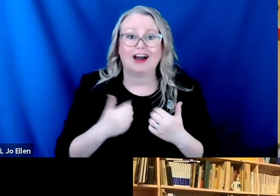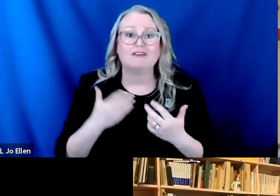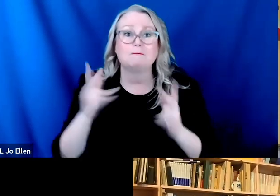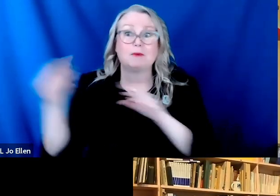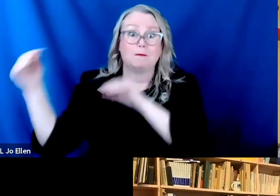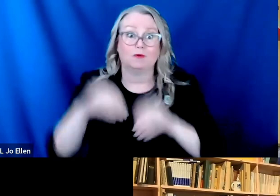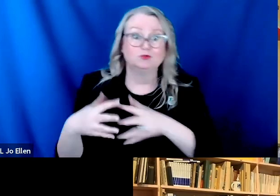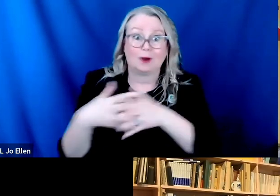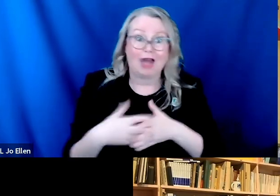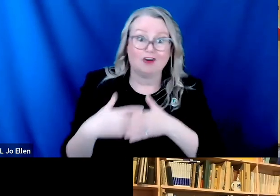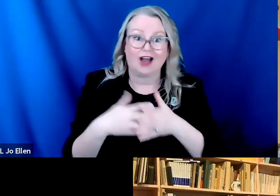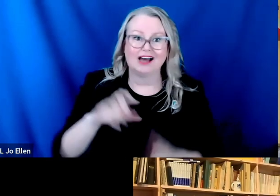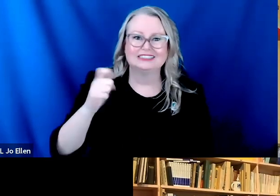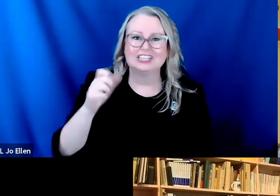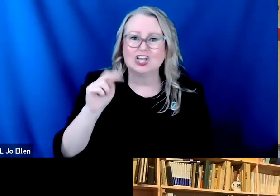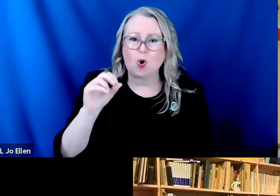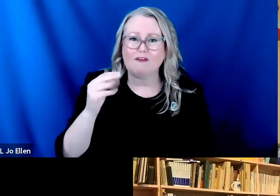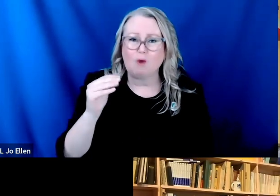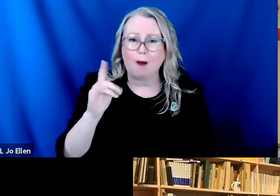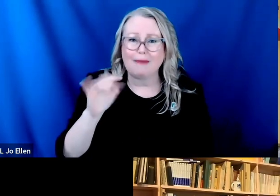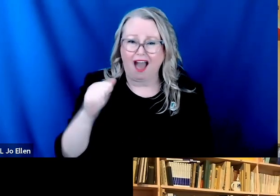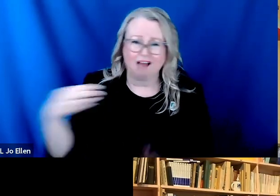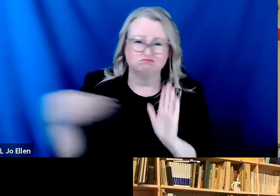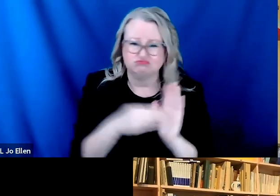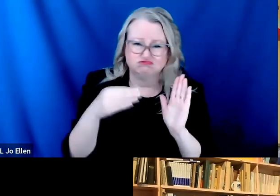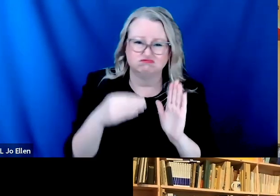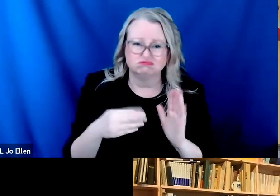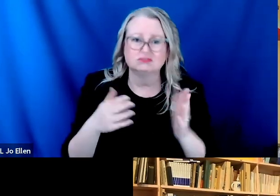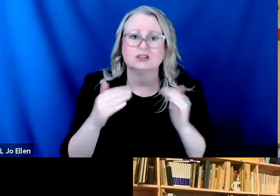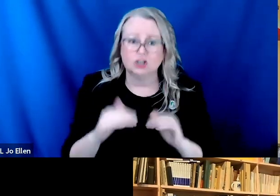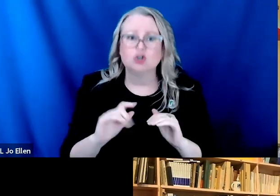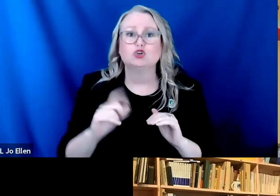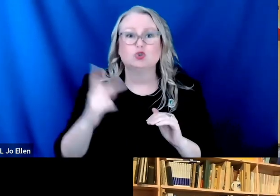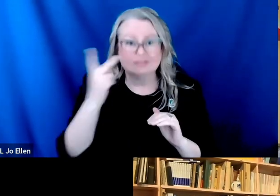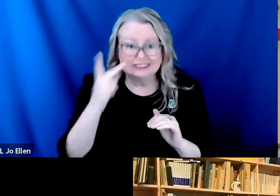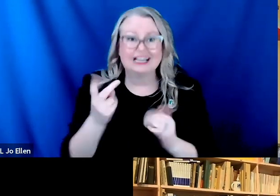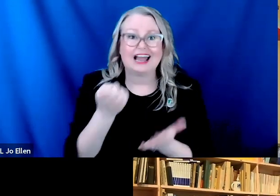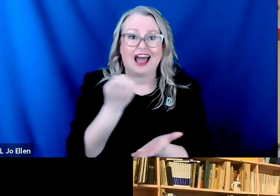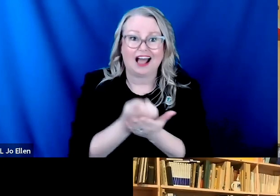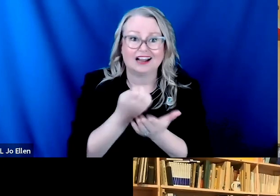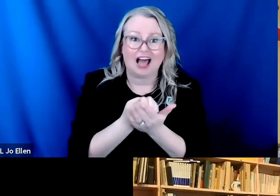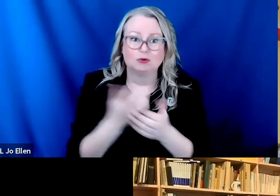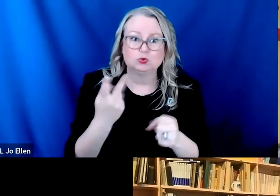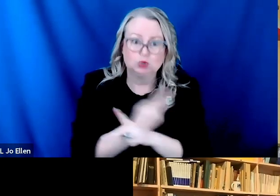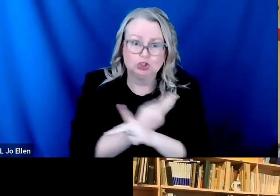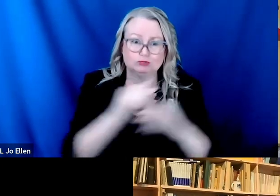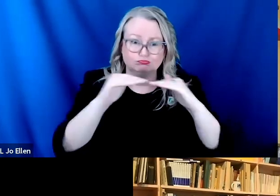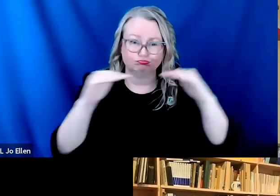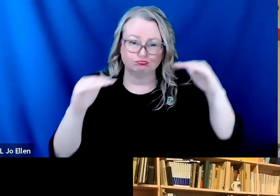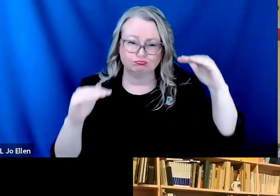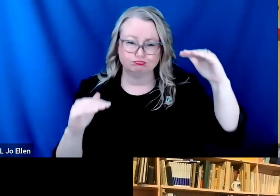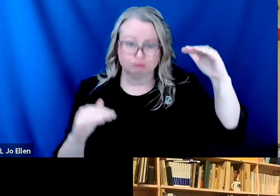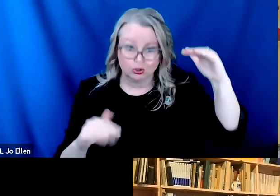assessment, and accountability systems, increasing economic inequality, and the influence of